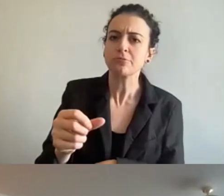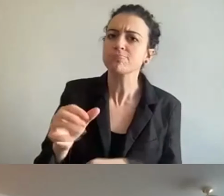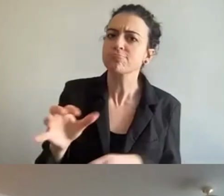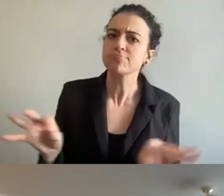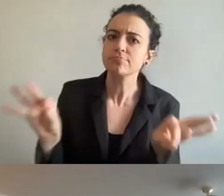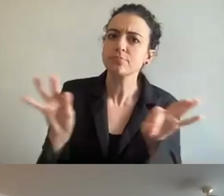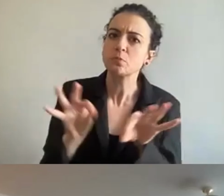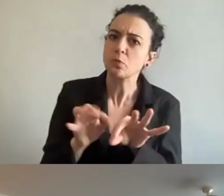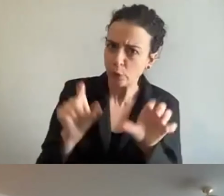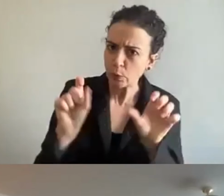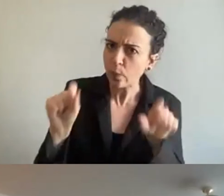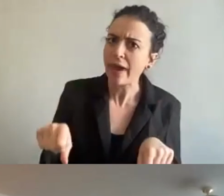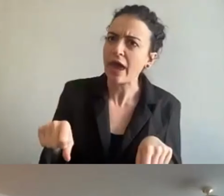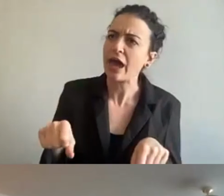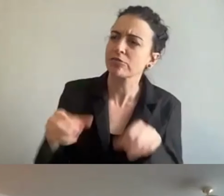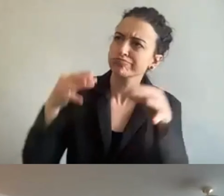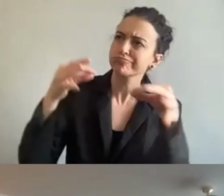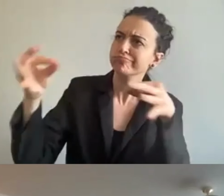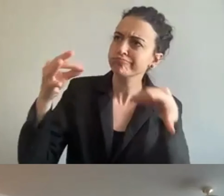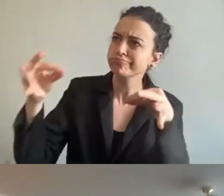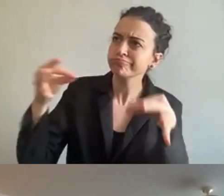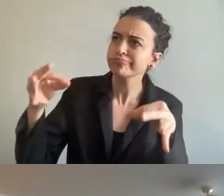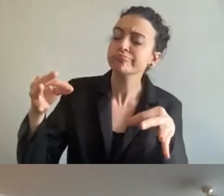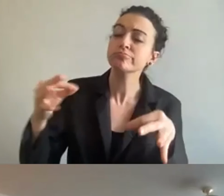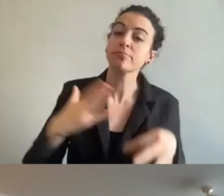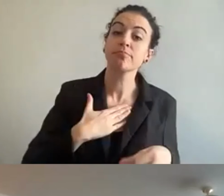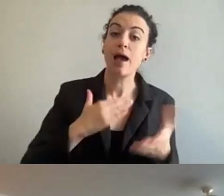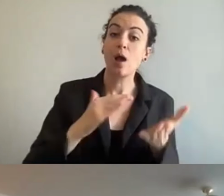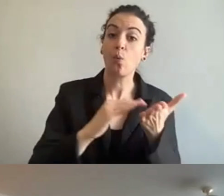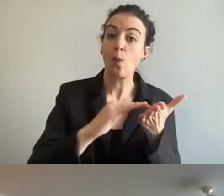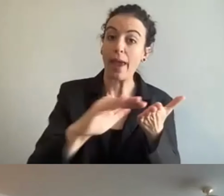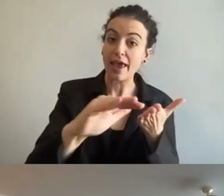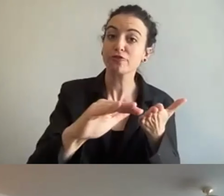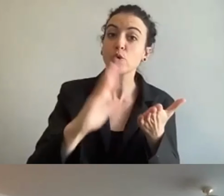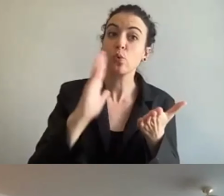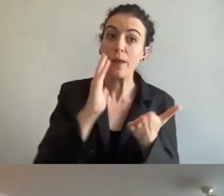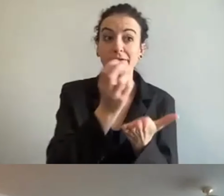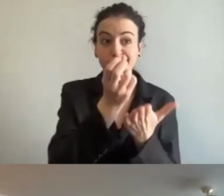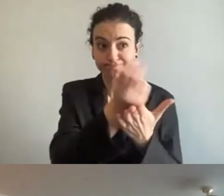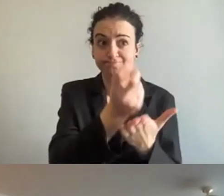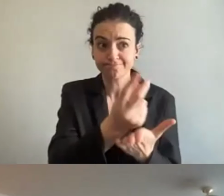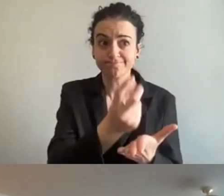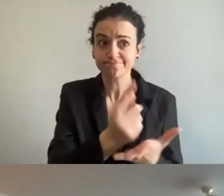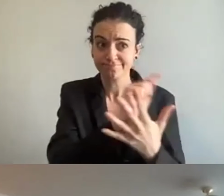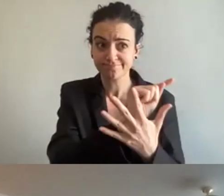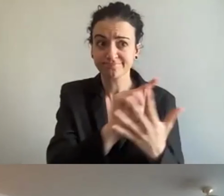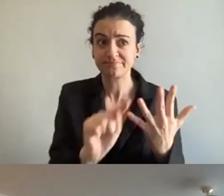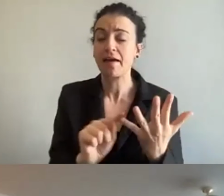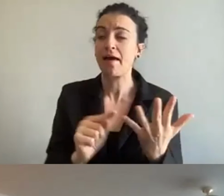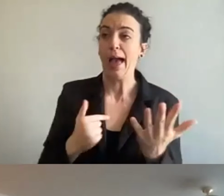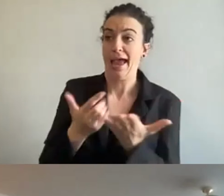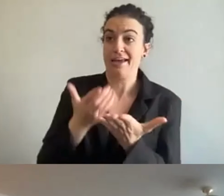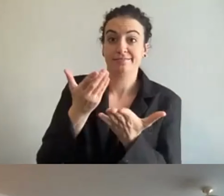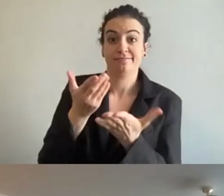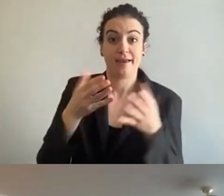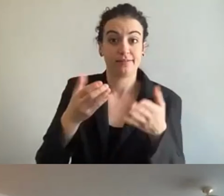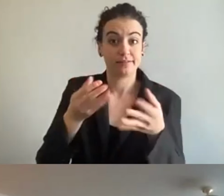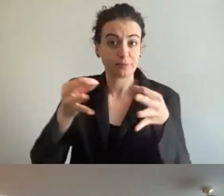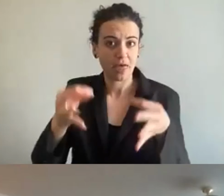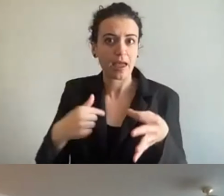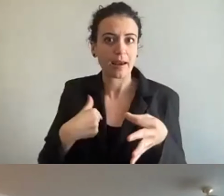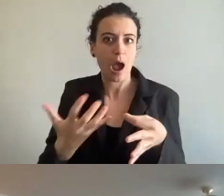the frames of your waiver Mm-hmm. and justify it and talk about